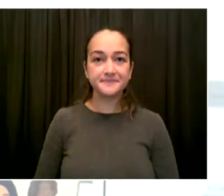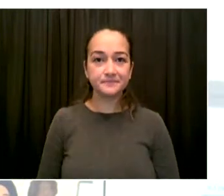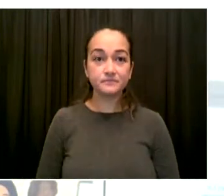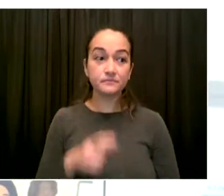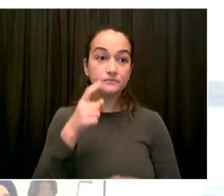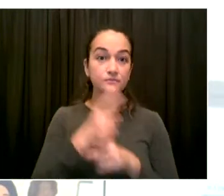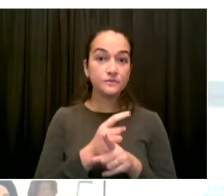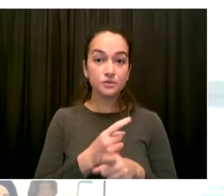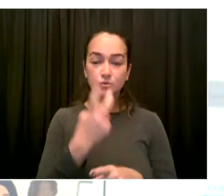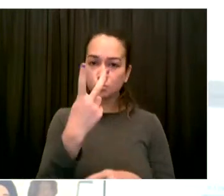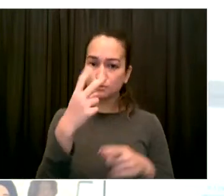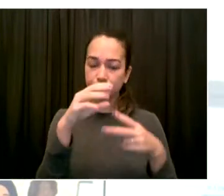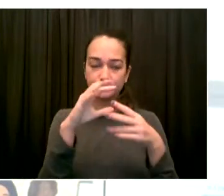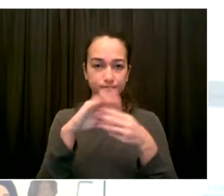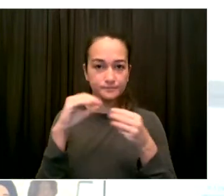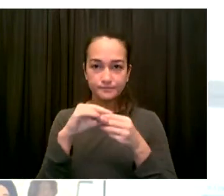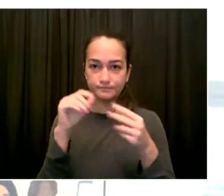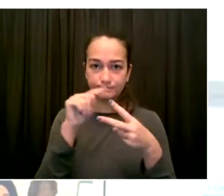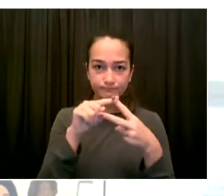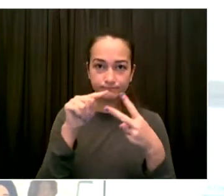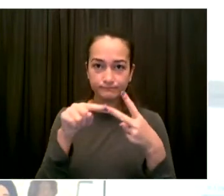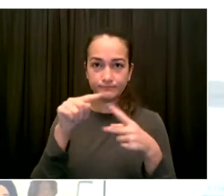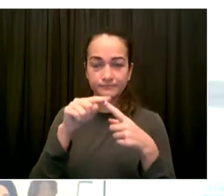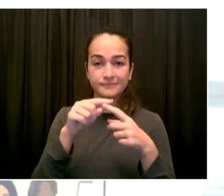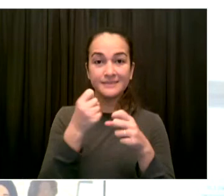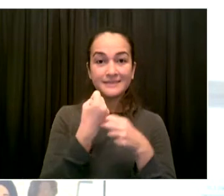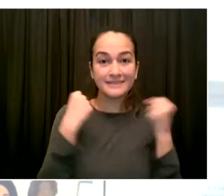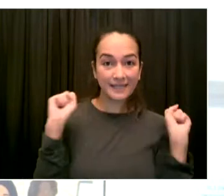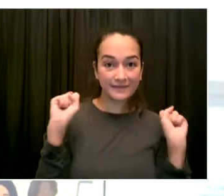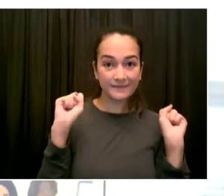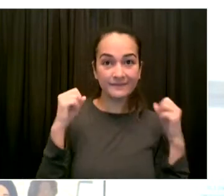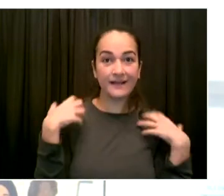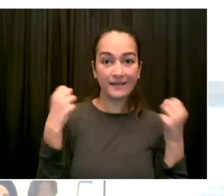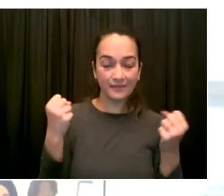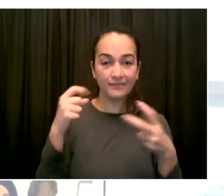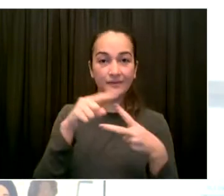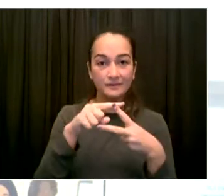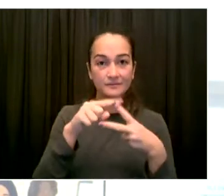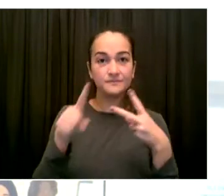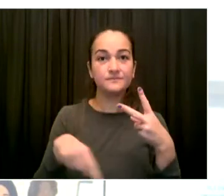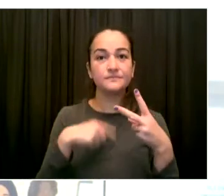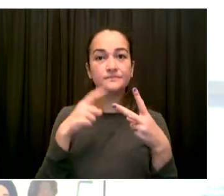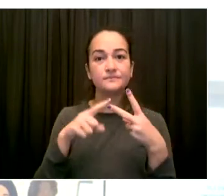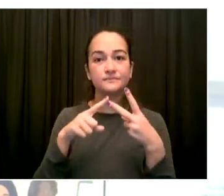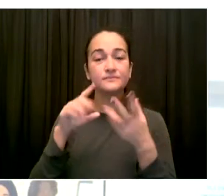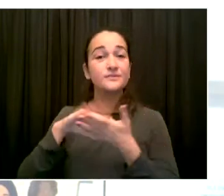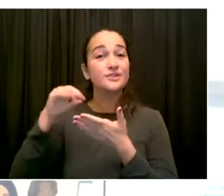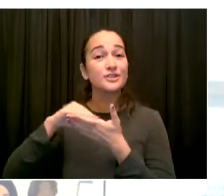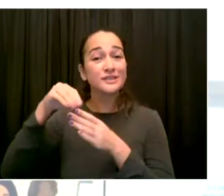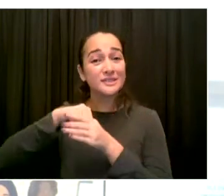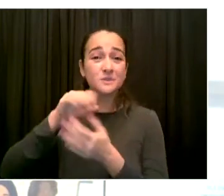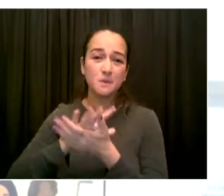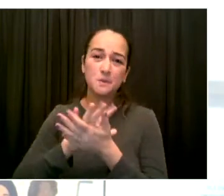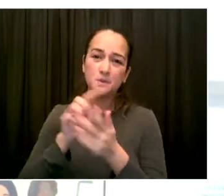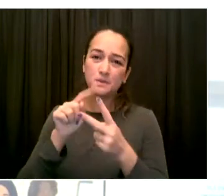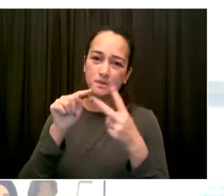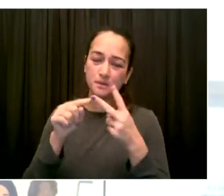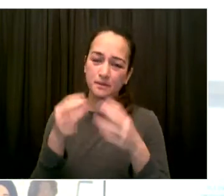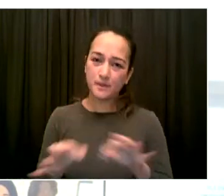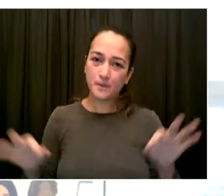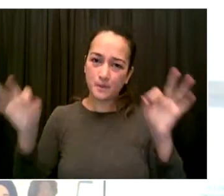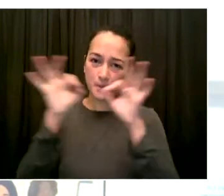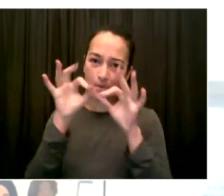keeping kids in school, learning in person as much as possible. The changes that we announced this